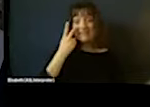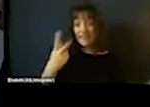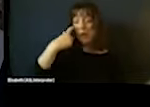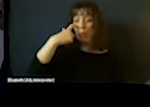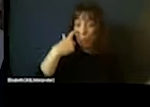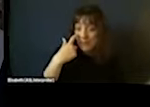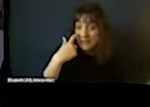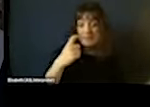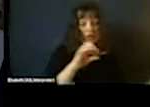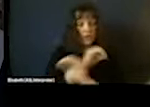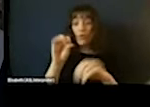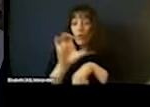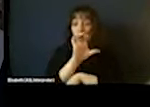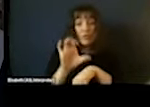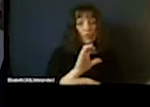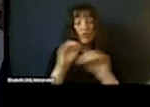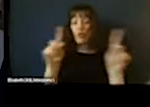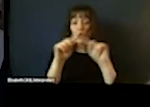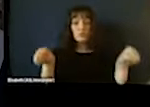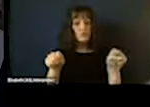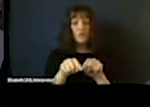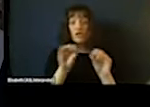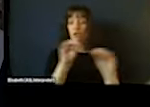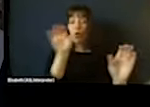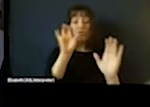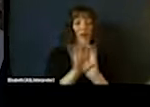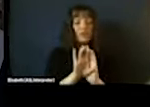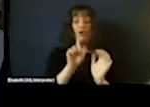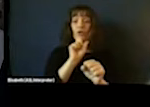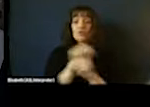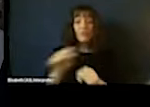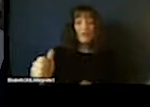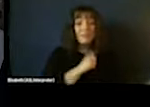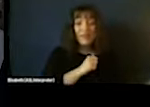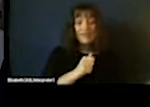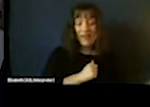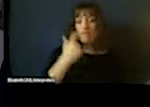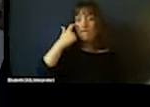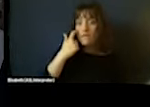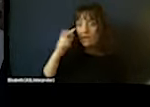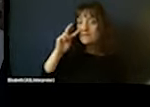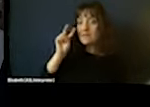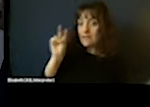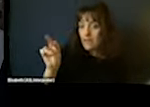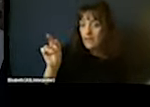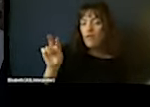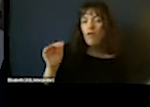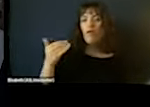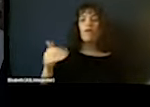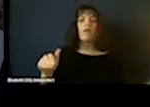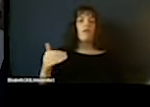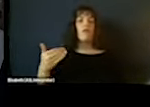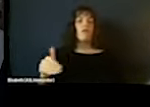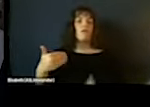computer screen, but real earth down there, it's totally different experience. And you cannot say anything.